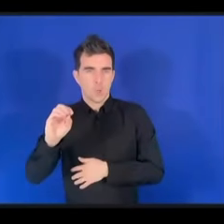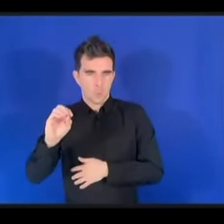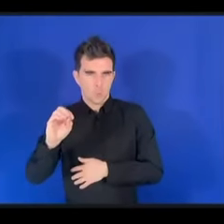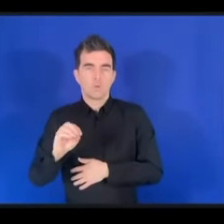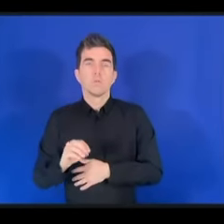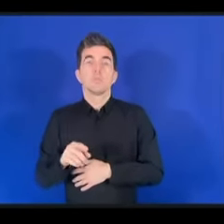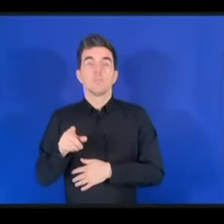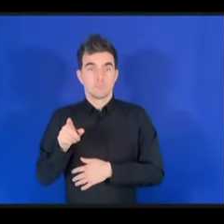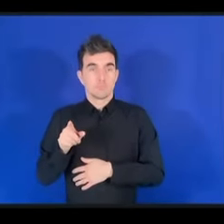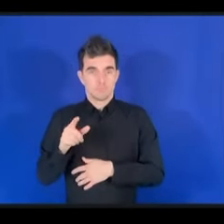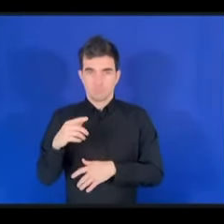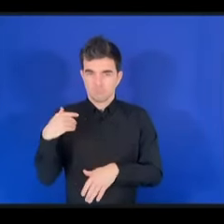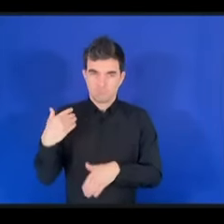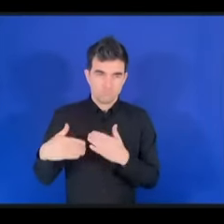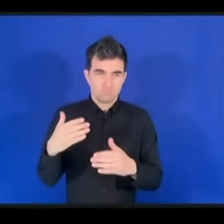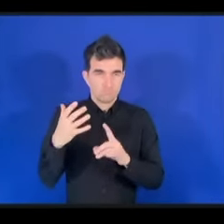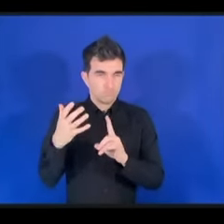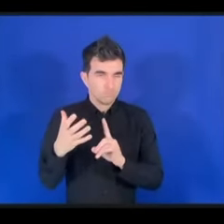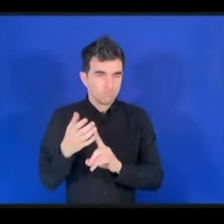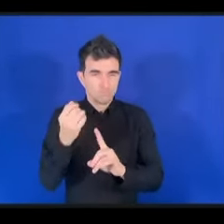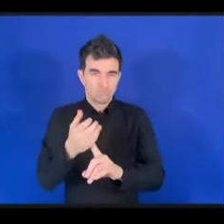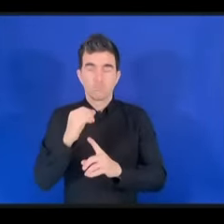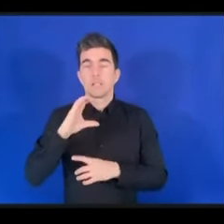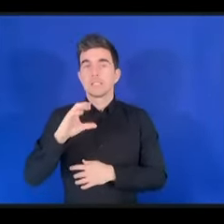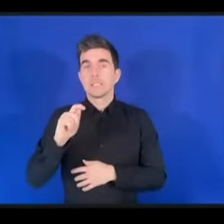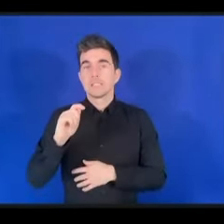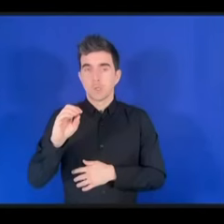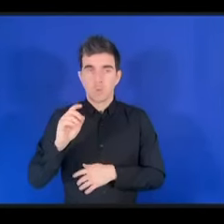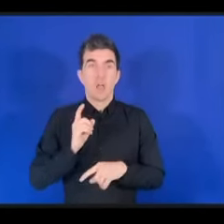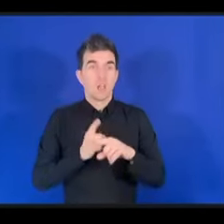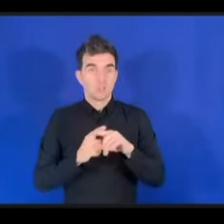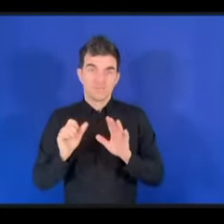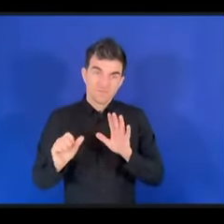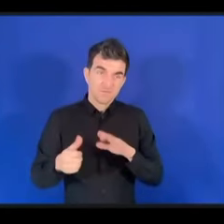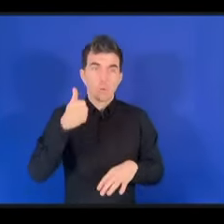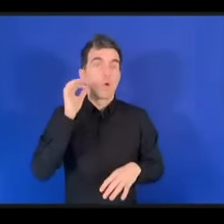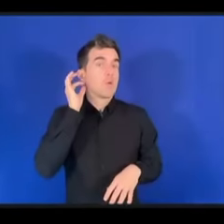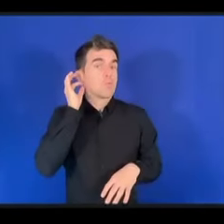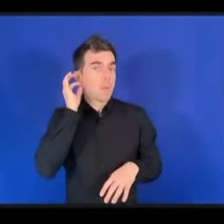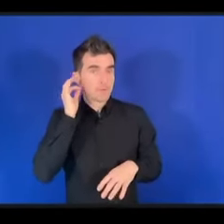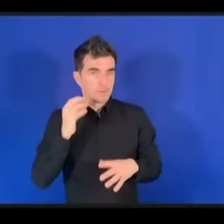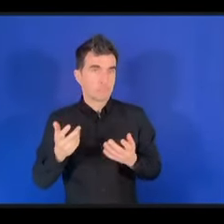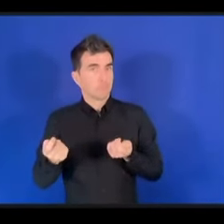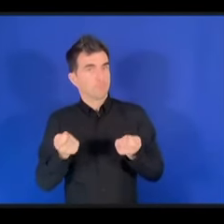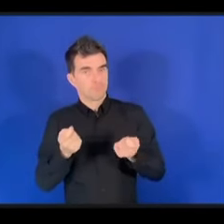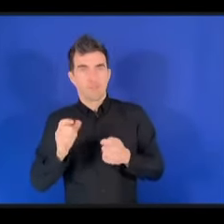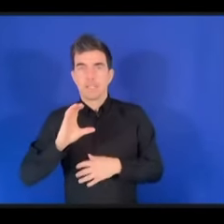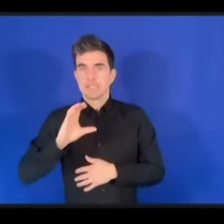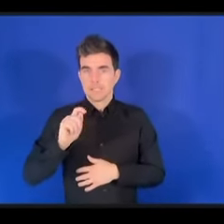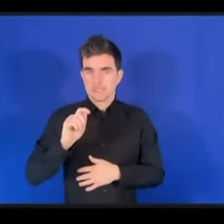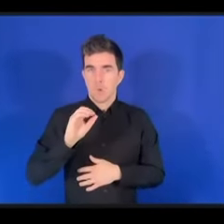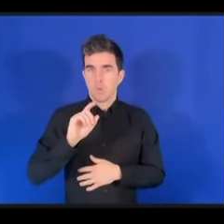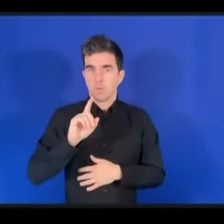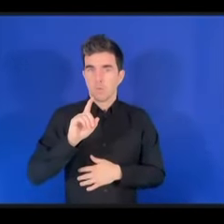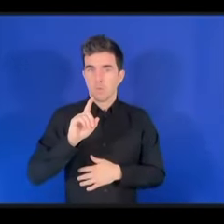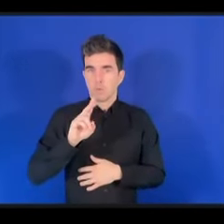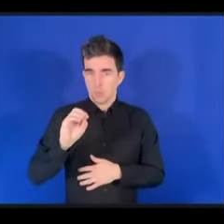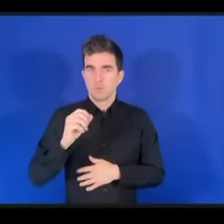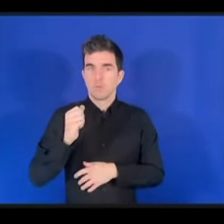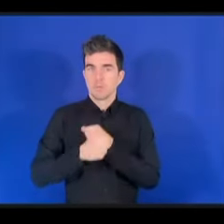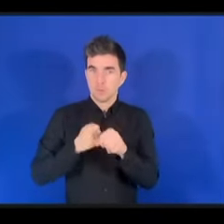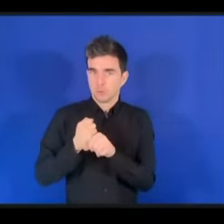her leadership also for the first Internet Governance Forum in 2005, which was done at the request of the Caribbean